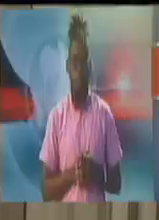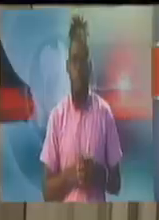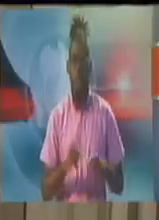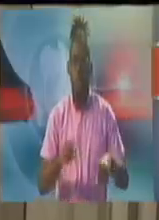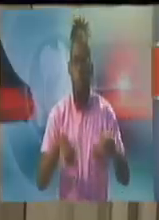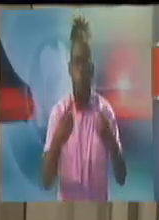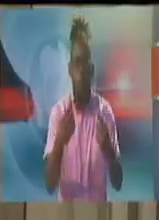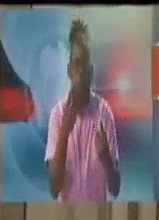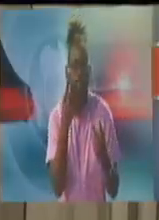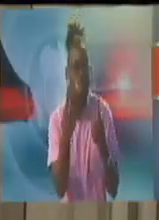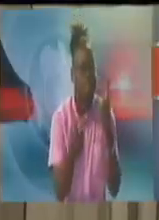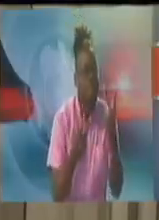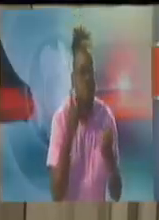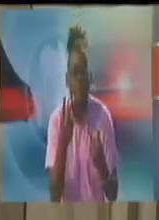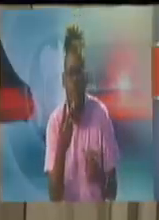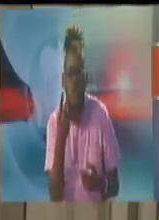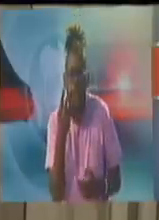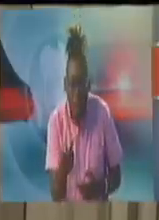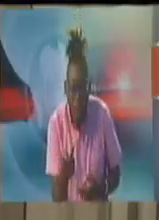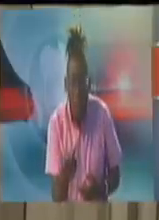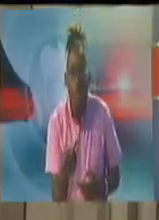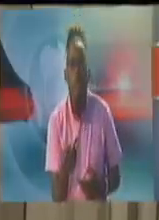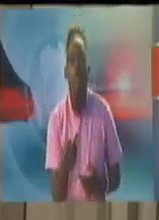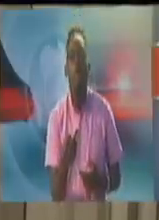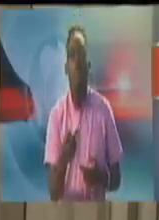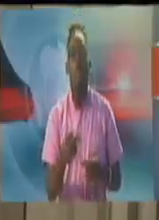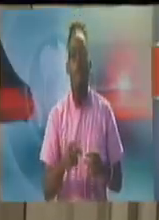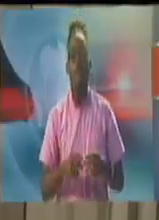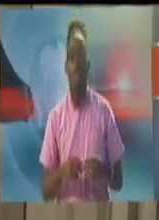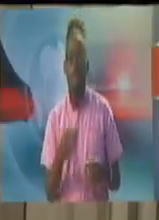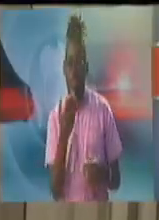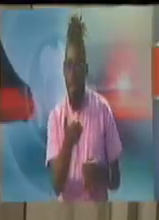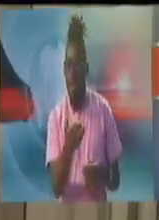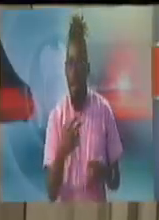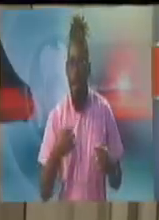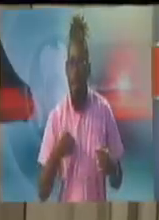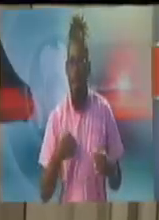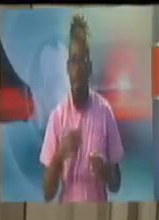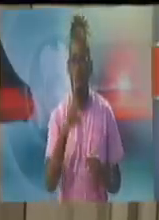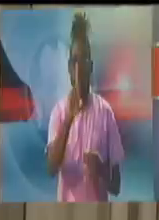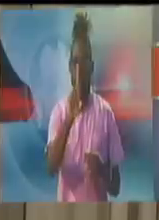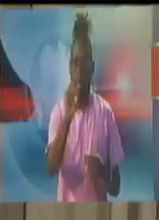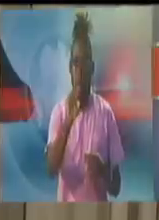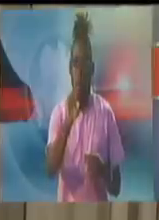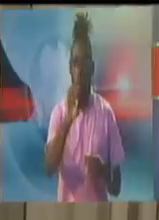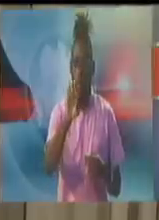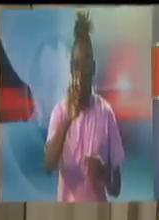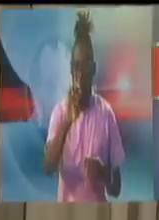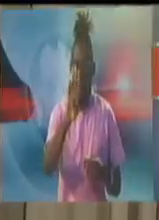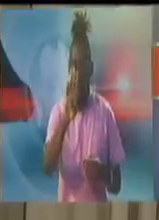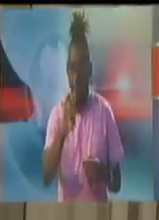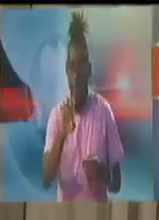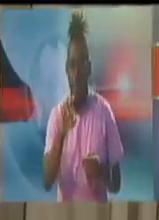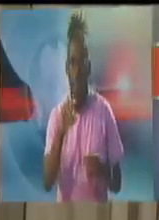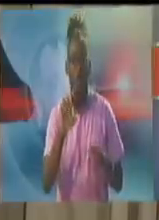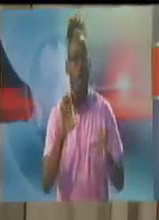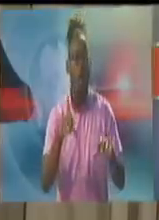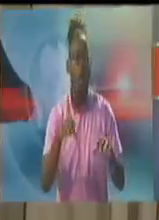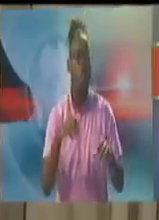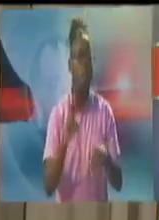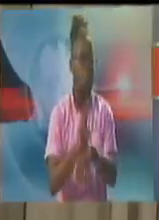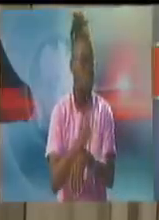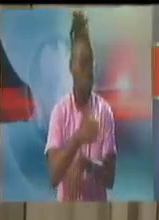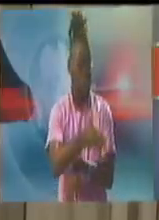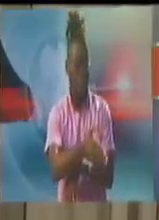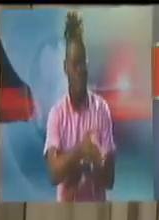in touring the Debe campus, we discovered that there are other facilities there. God forbid we need to use them. We can quickly turn around. The same way Tacarigua